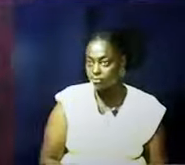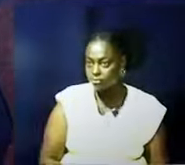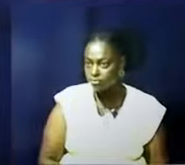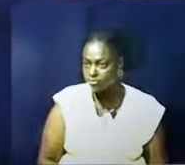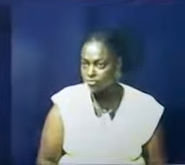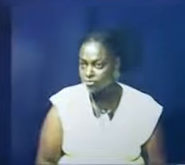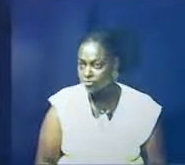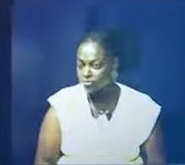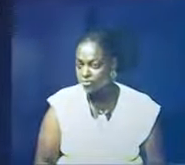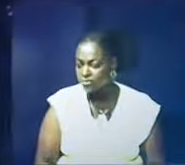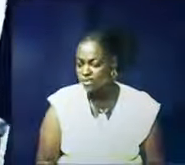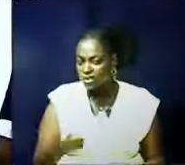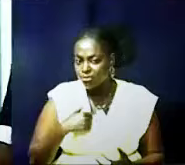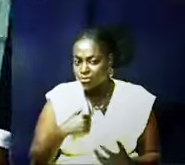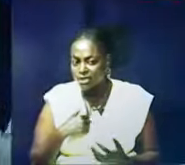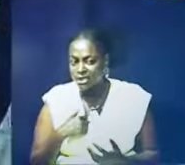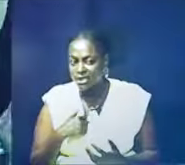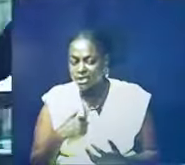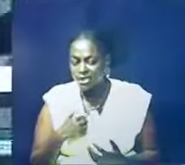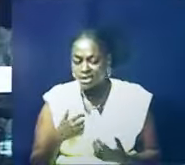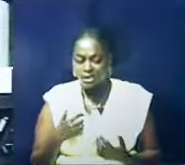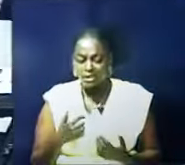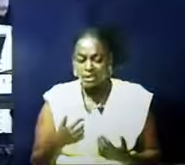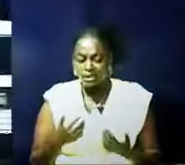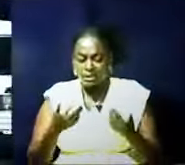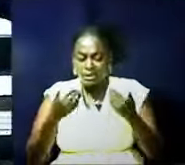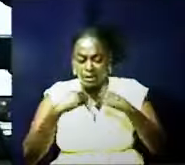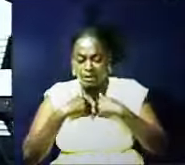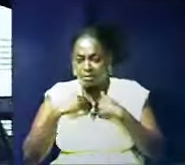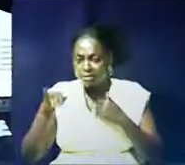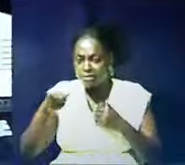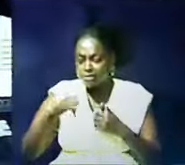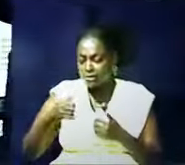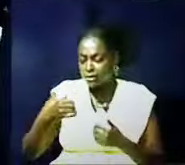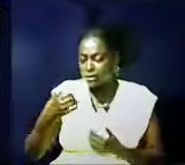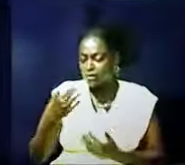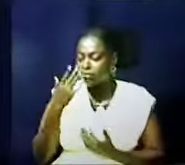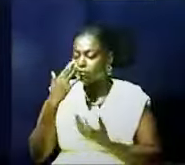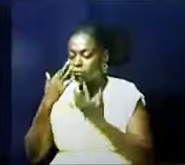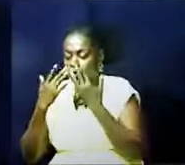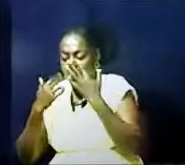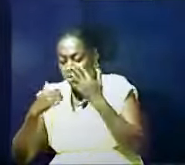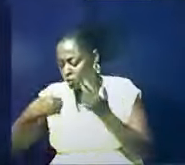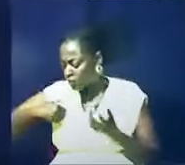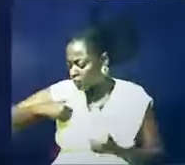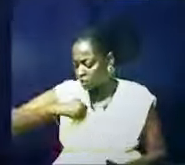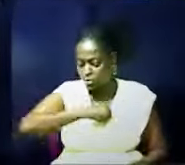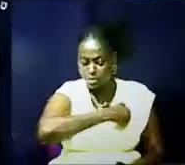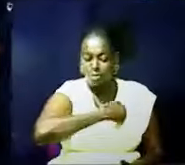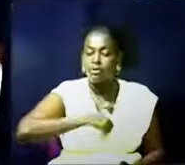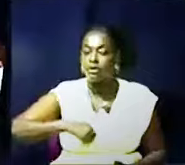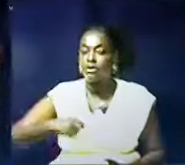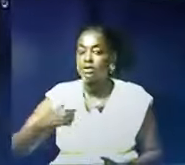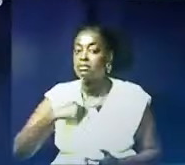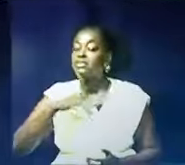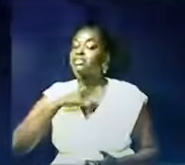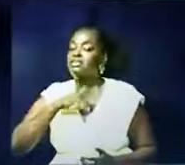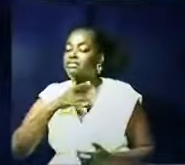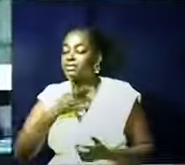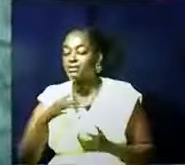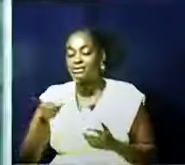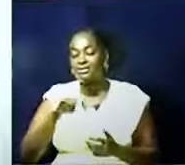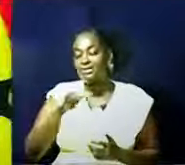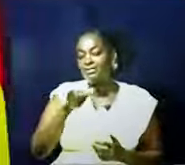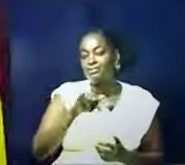I carried some kind of scent from him. Now, for a man, so sir, I do some no, a beer by me home. But I hugged him